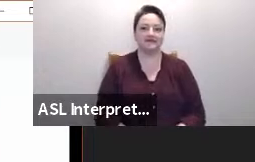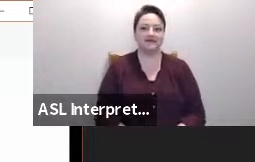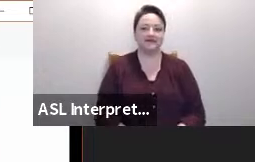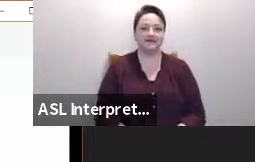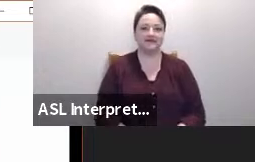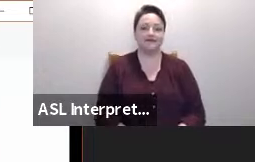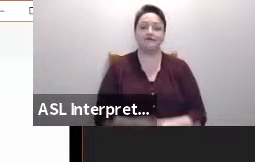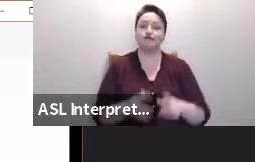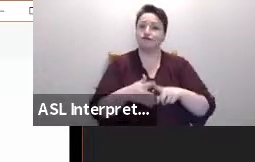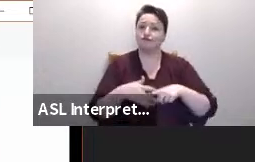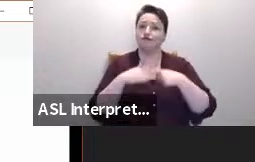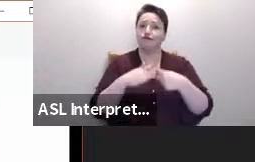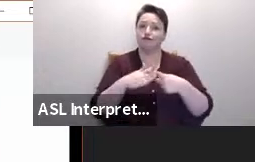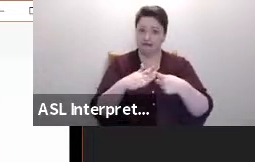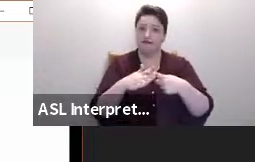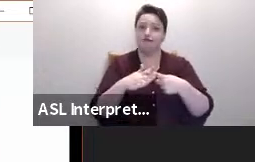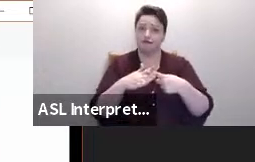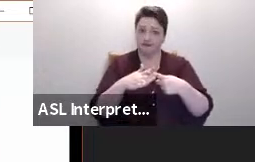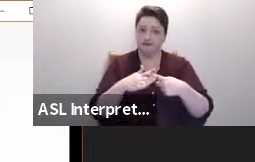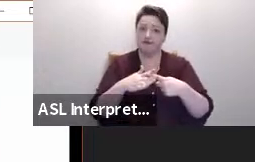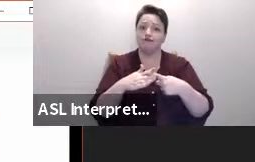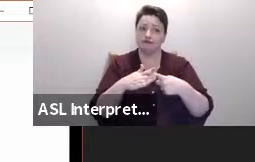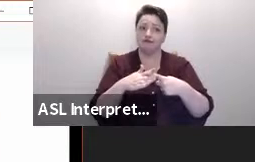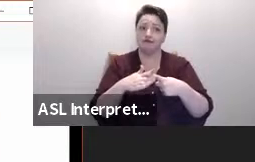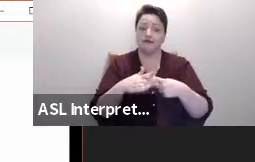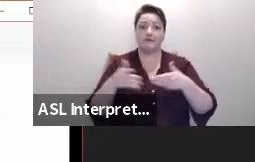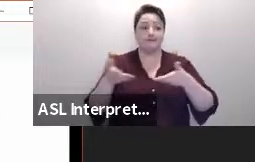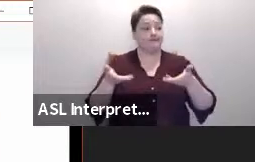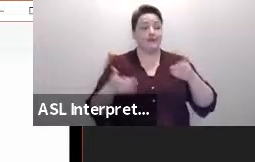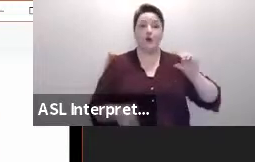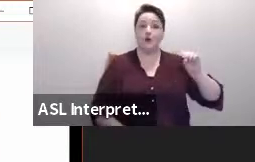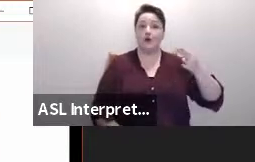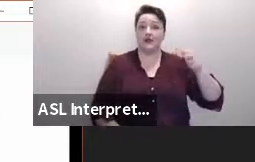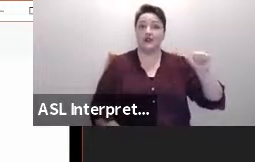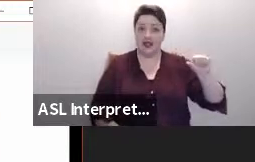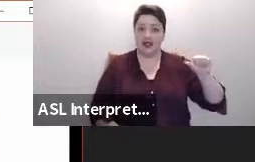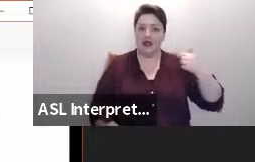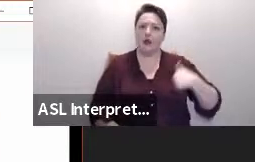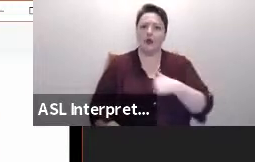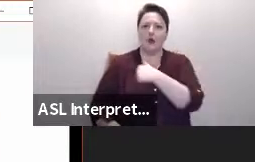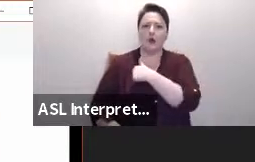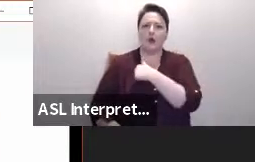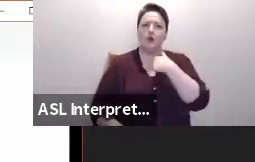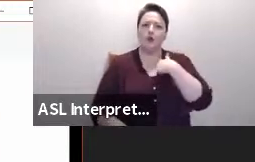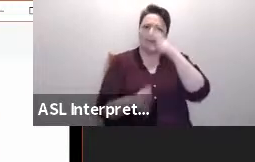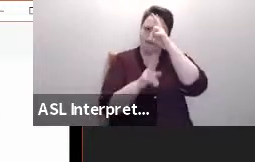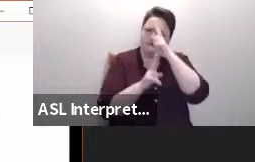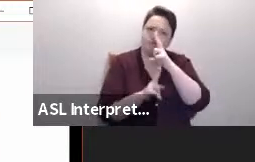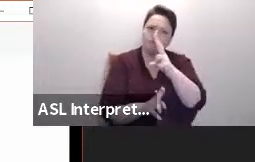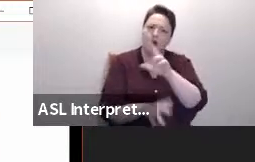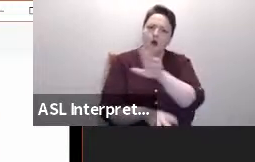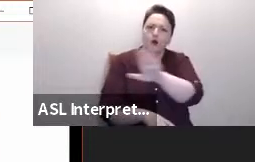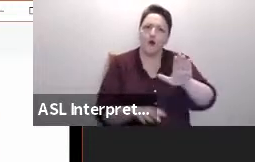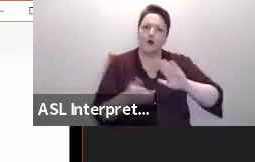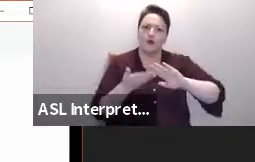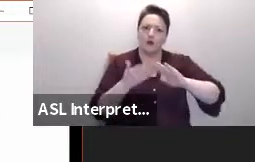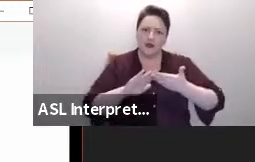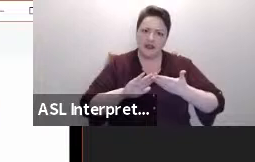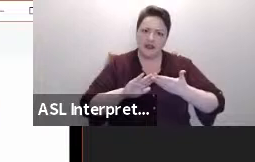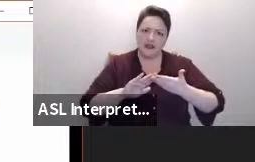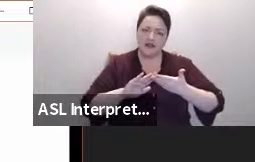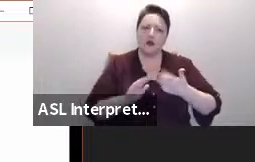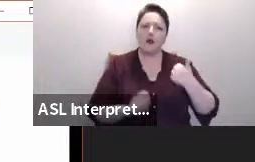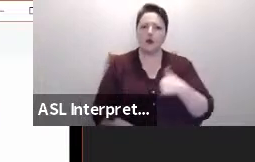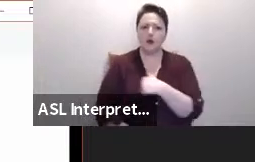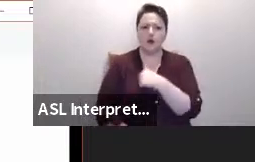We'd start off by saying from Oregon Health Authority, we are acknowledging community. We acknowledge that there are